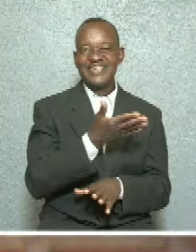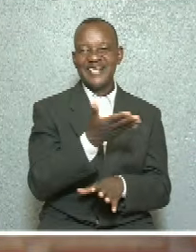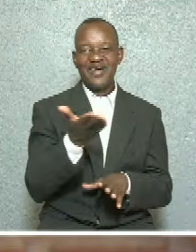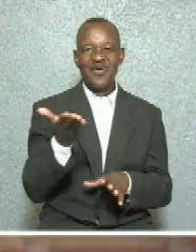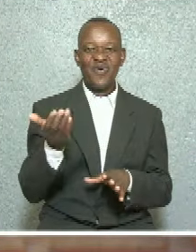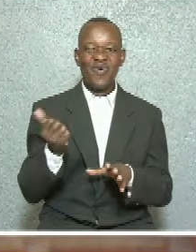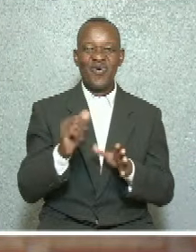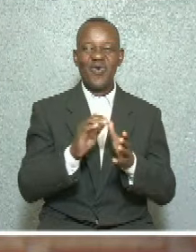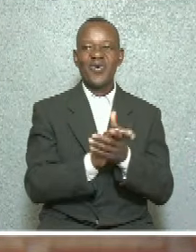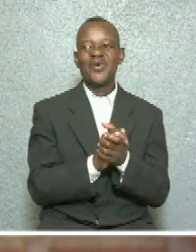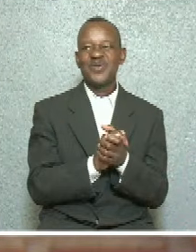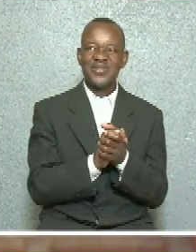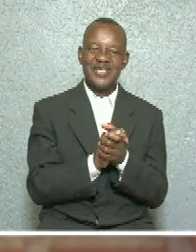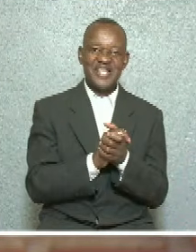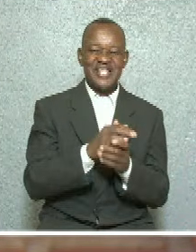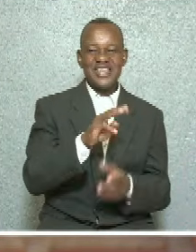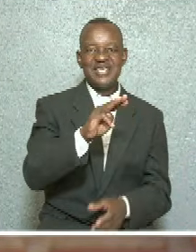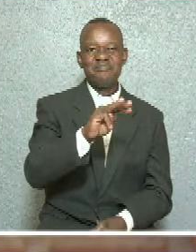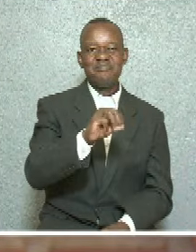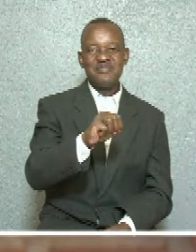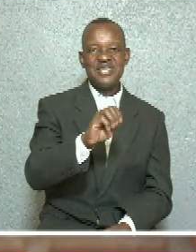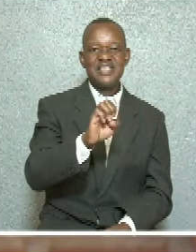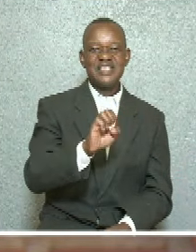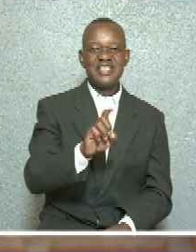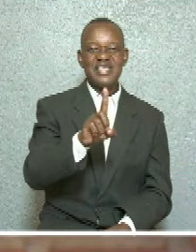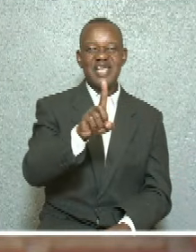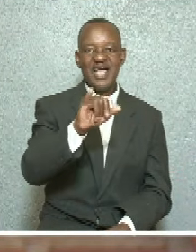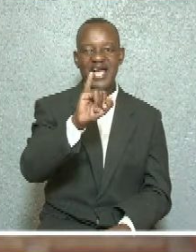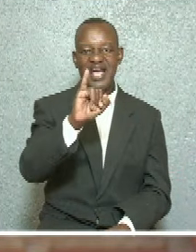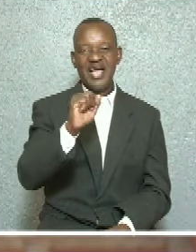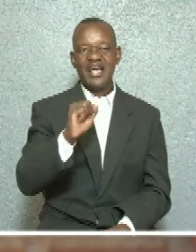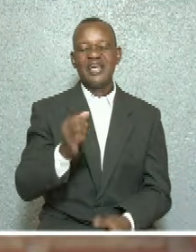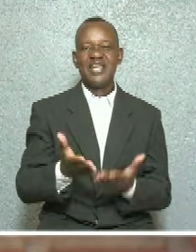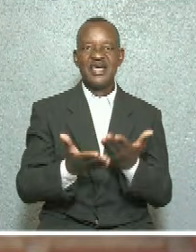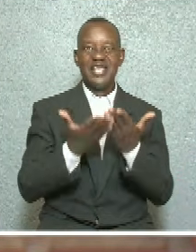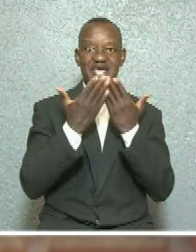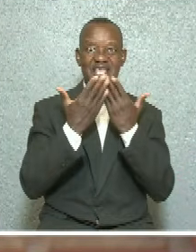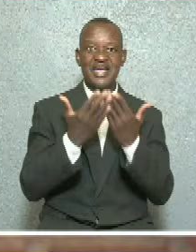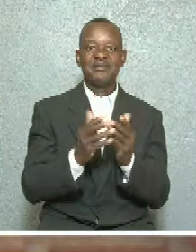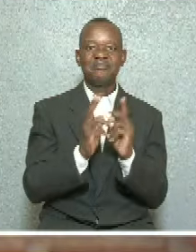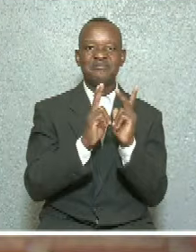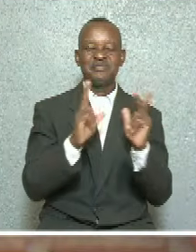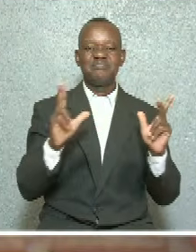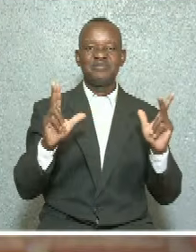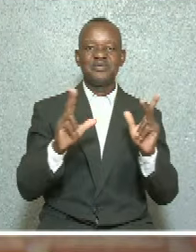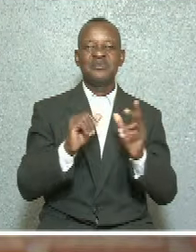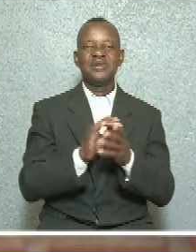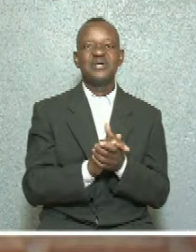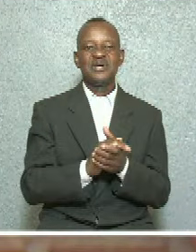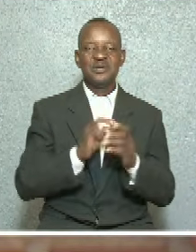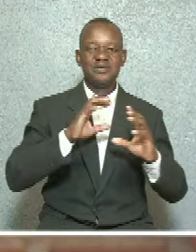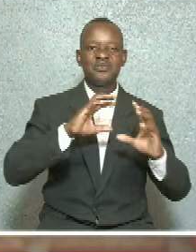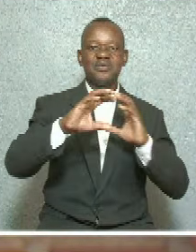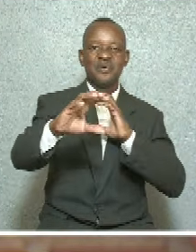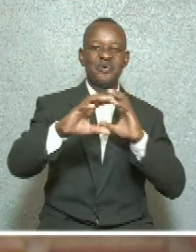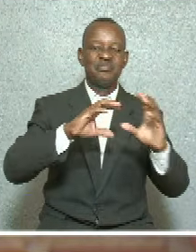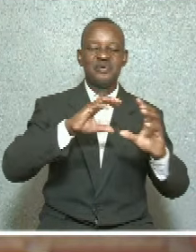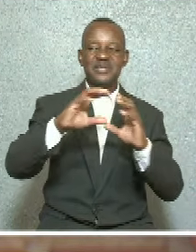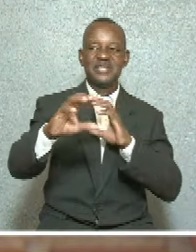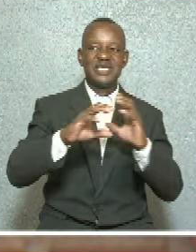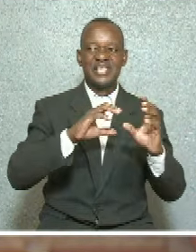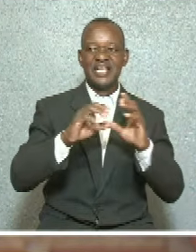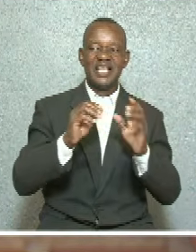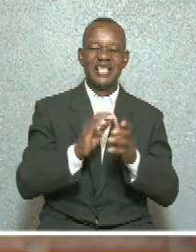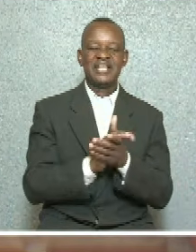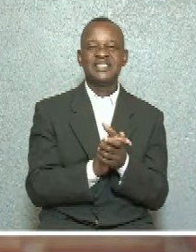communicate to the public. So that's what we do. And then the last part is technology, where we deal with